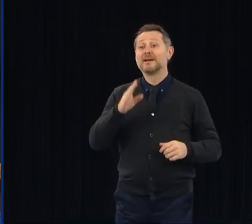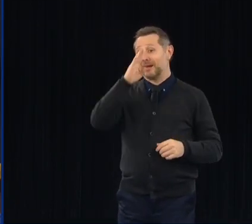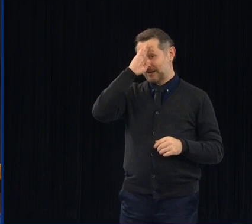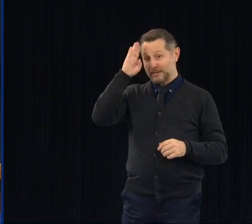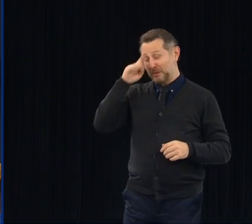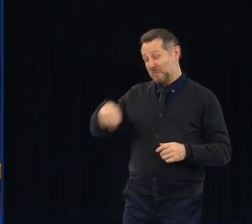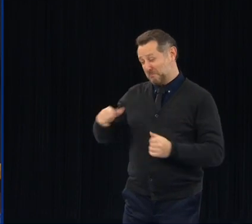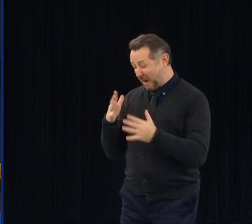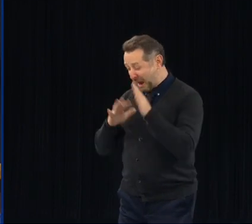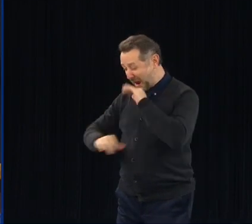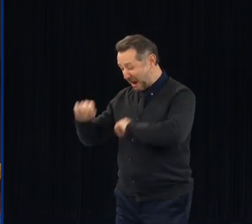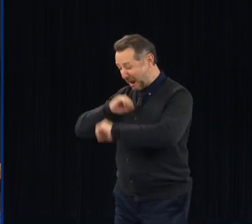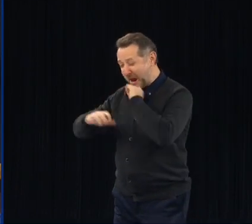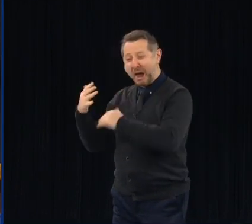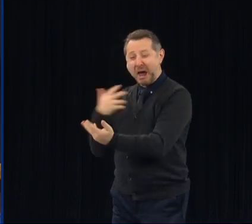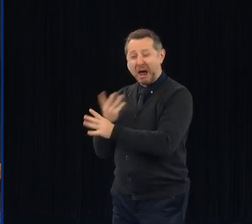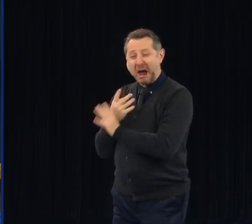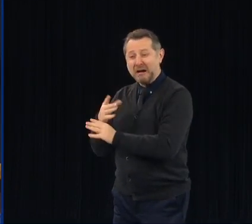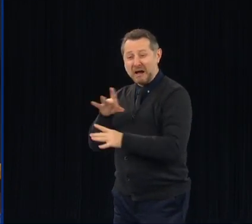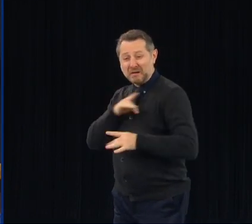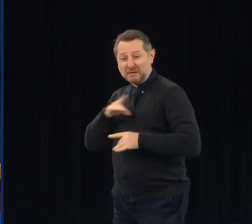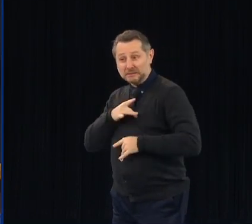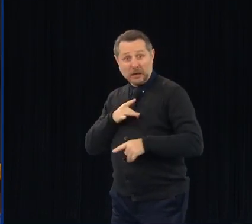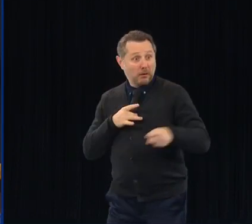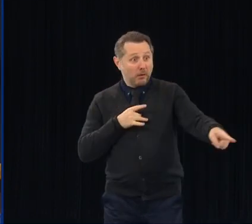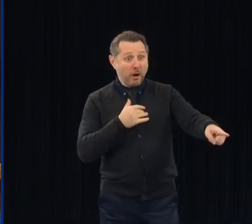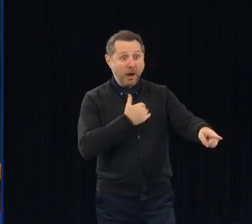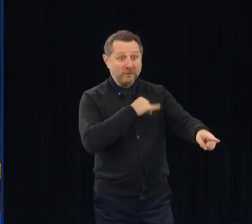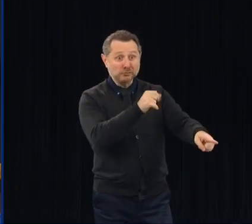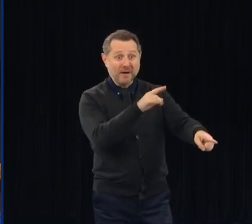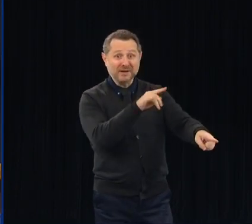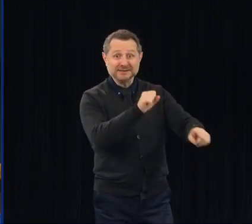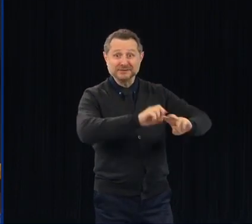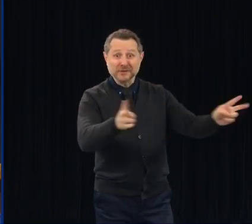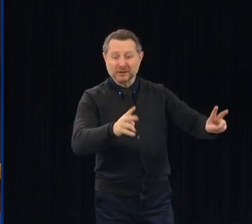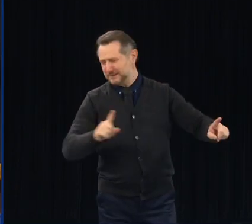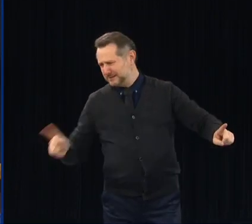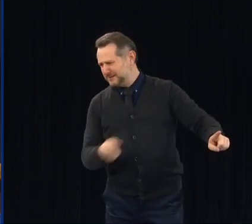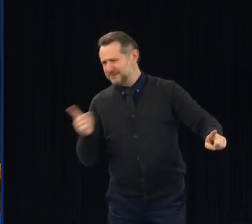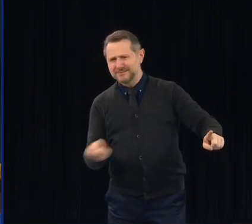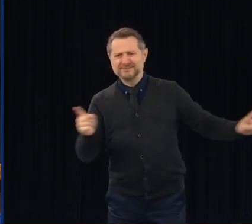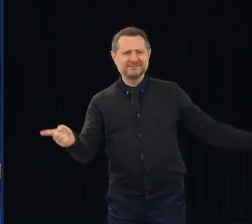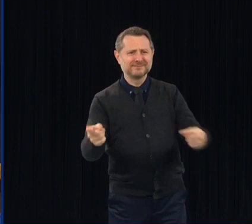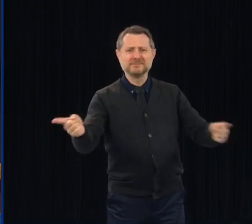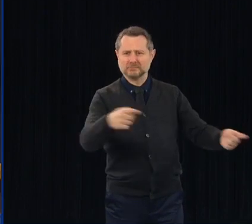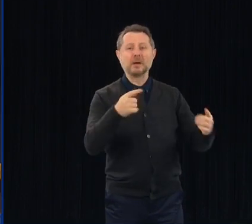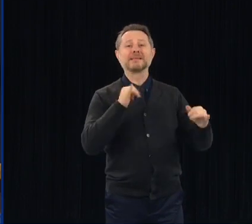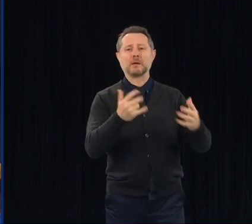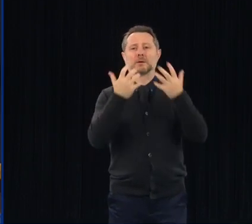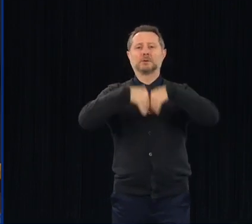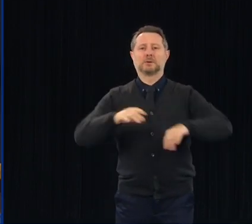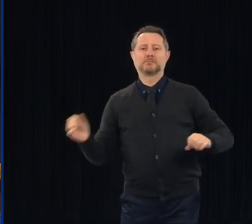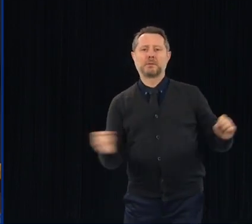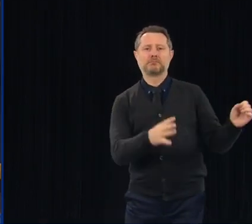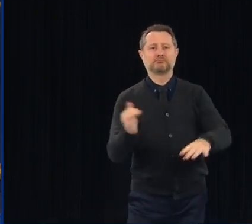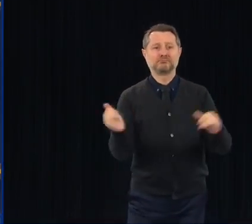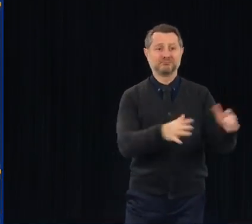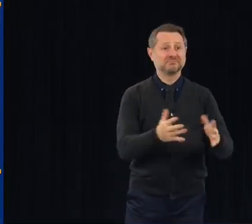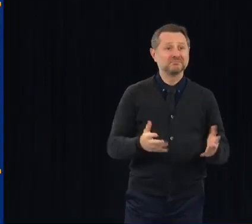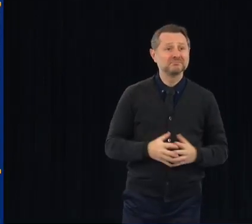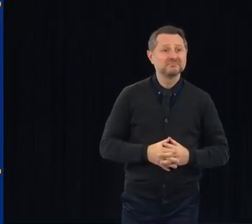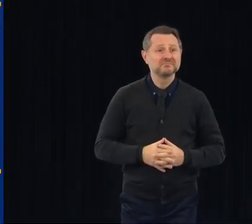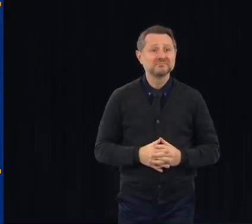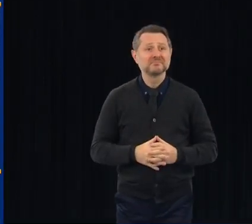the system, Javits could do that. So we're working very hard to get that up and running. But